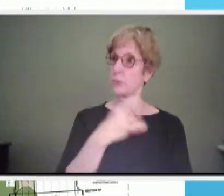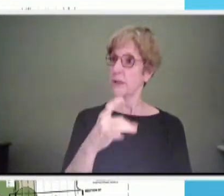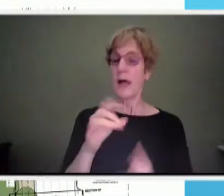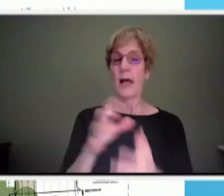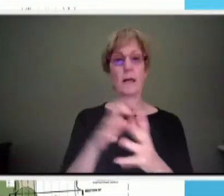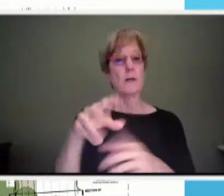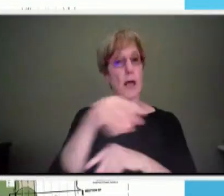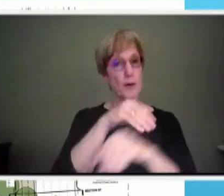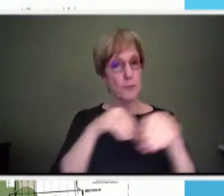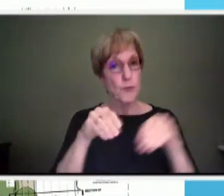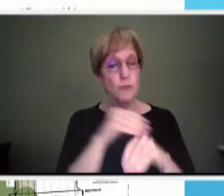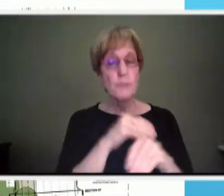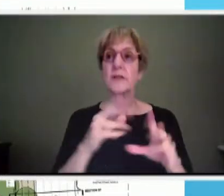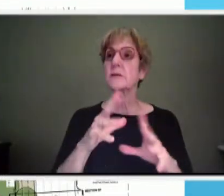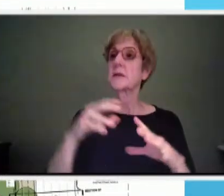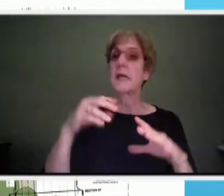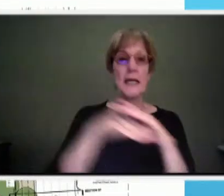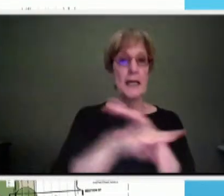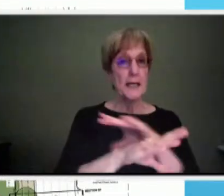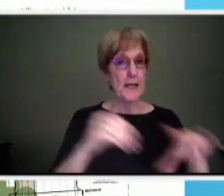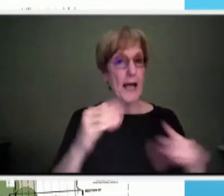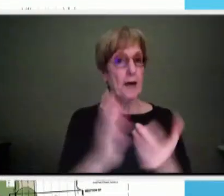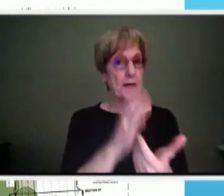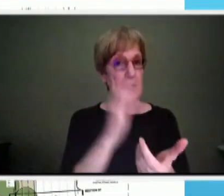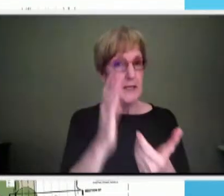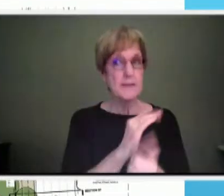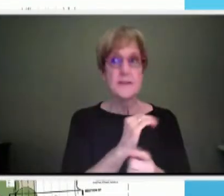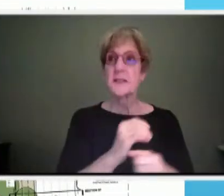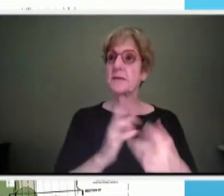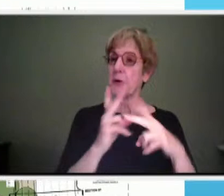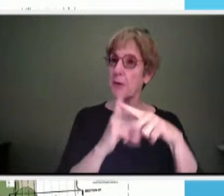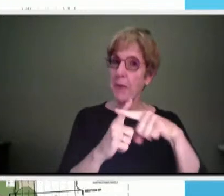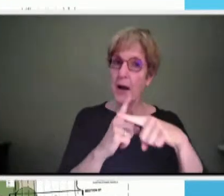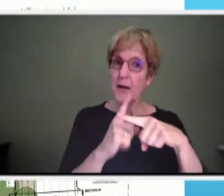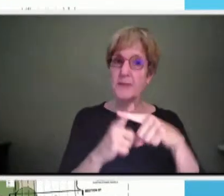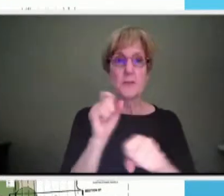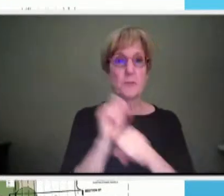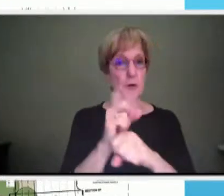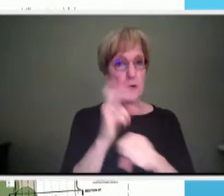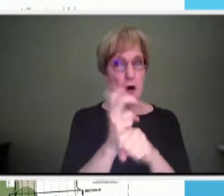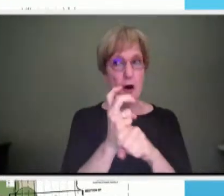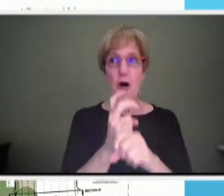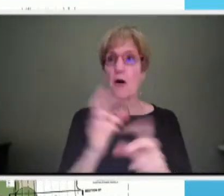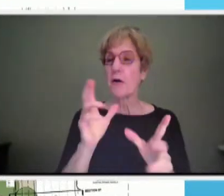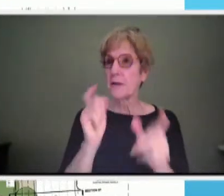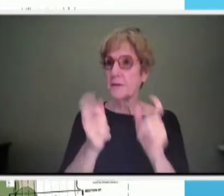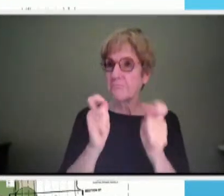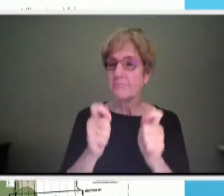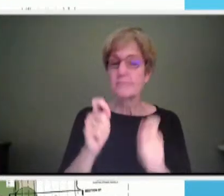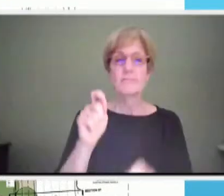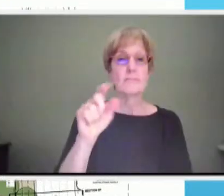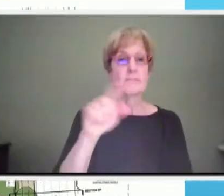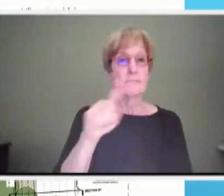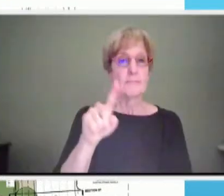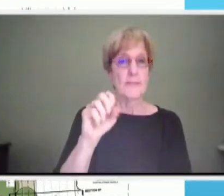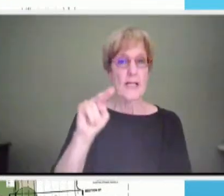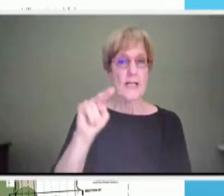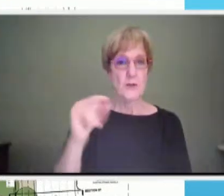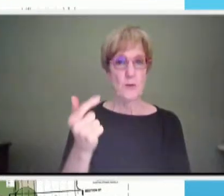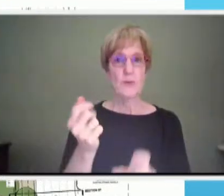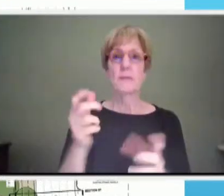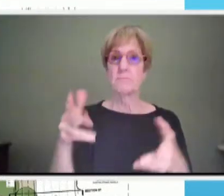more access to the site. We find that very positive. We worked very hard through the rezoning process to have that